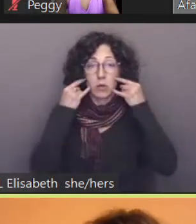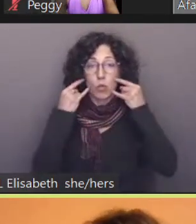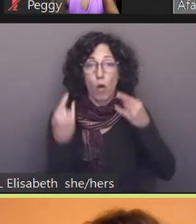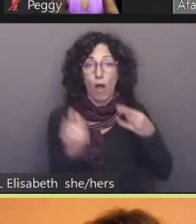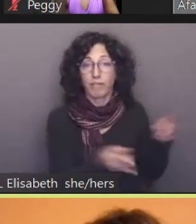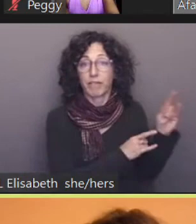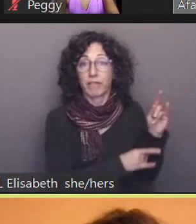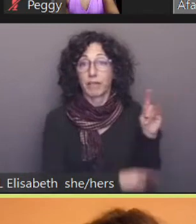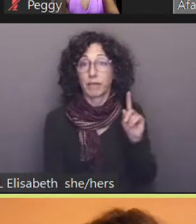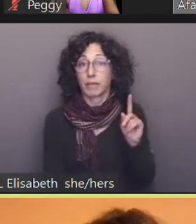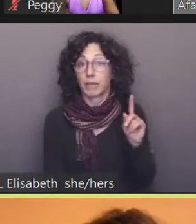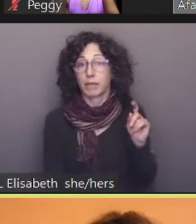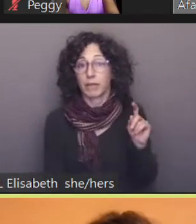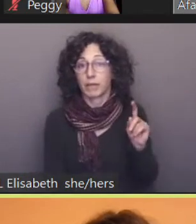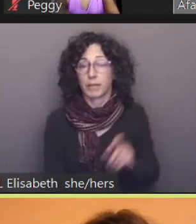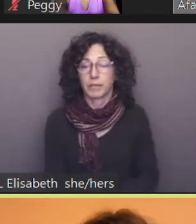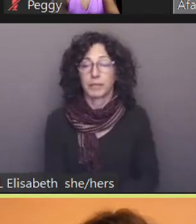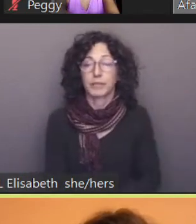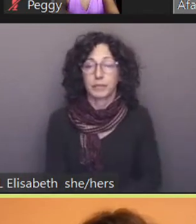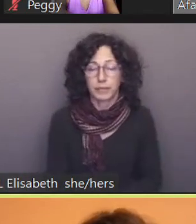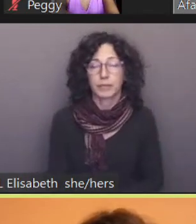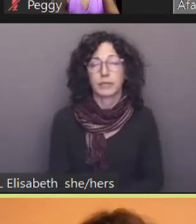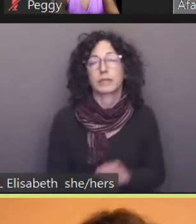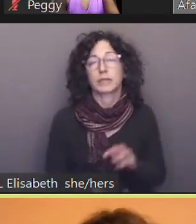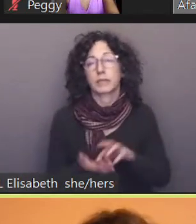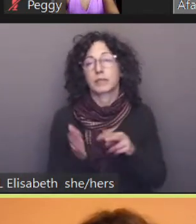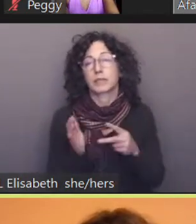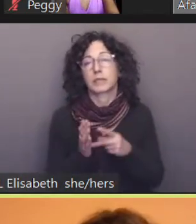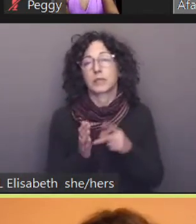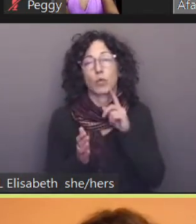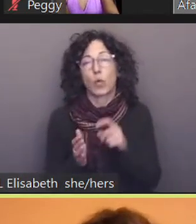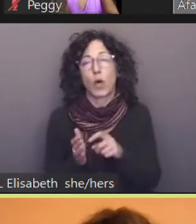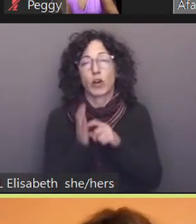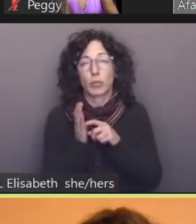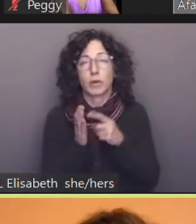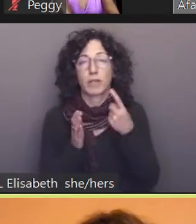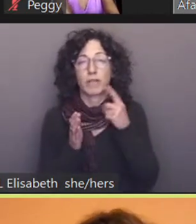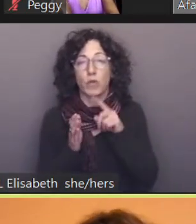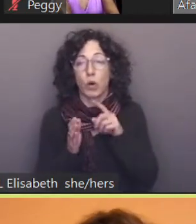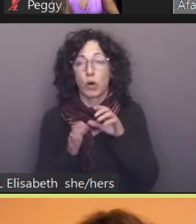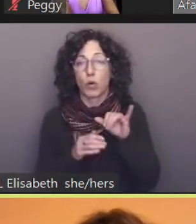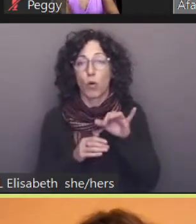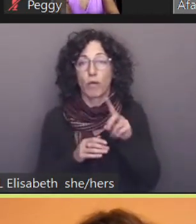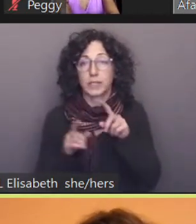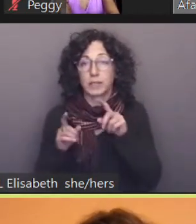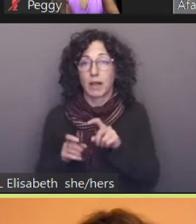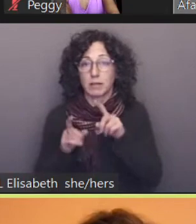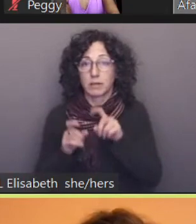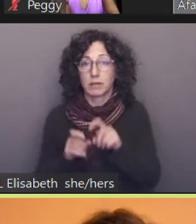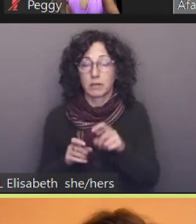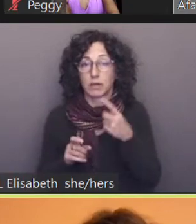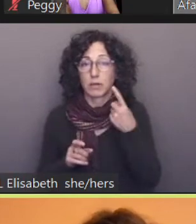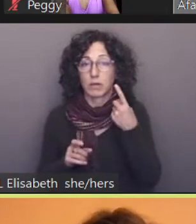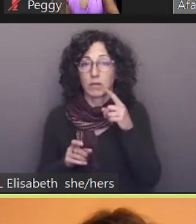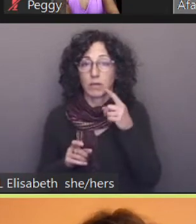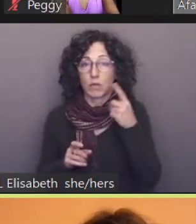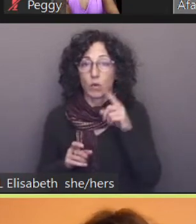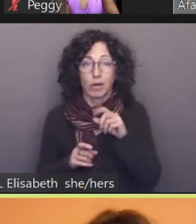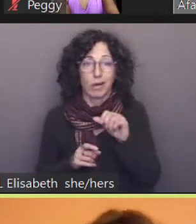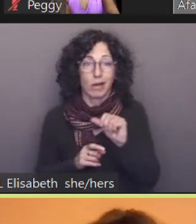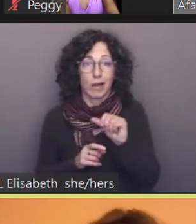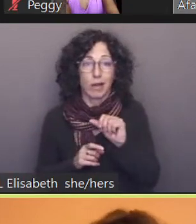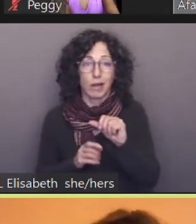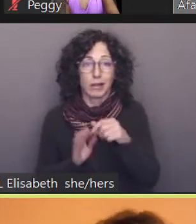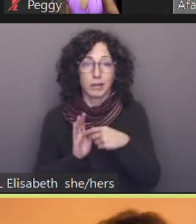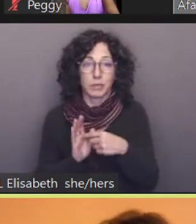they are fully vaccinated? Will the requirements to get COVID tests for asymptomatic screening at school